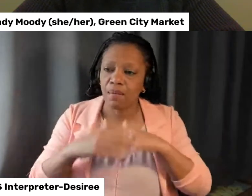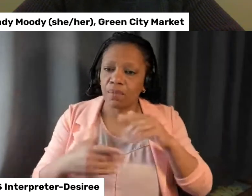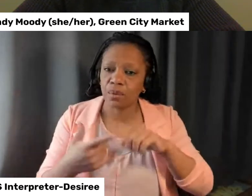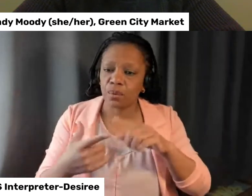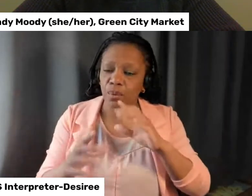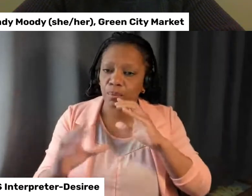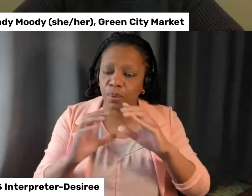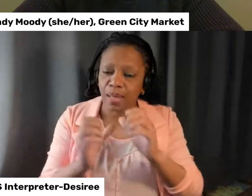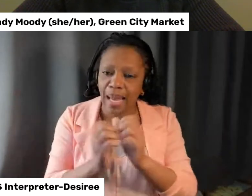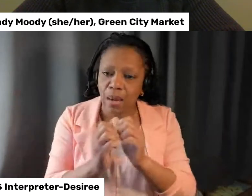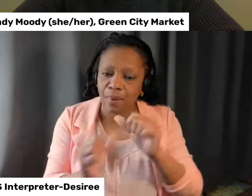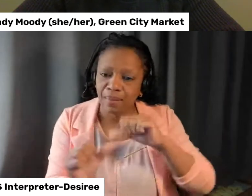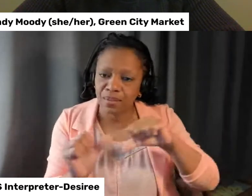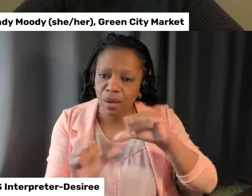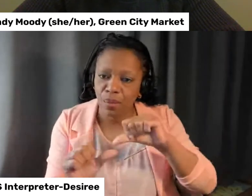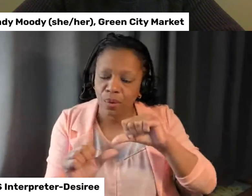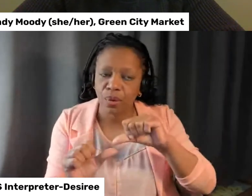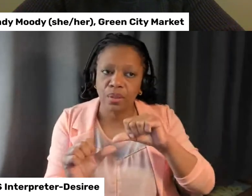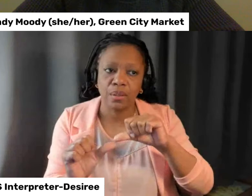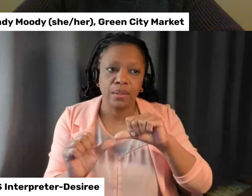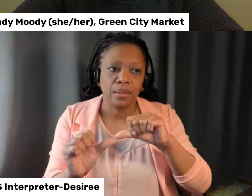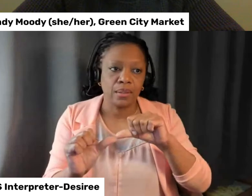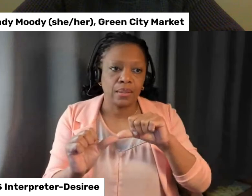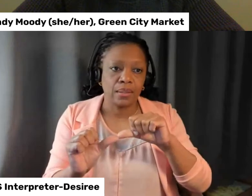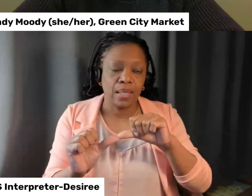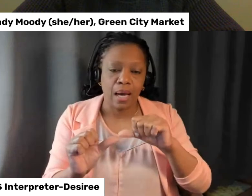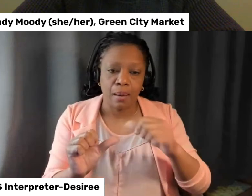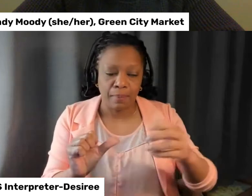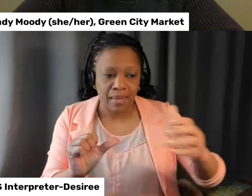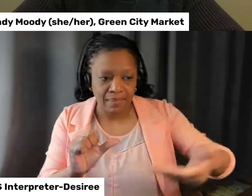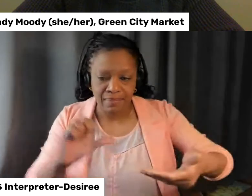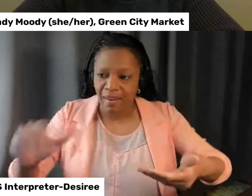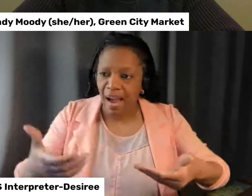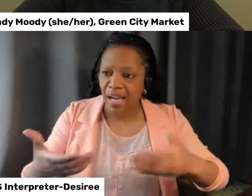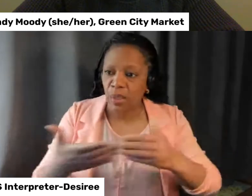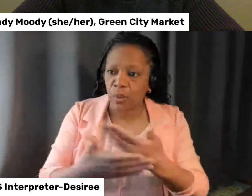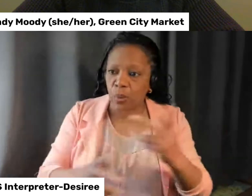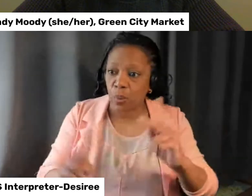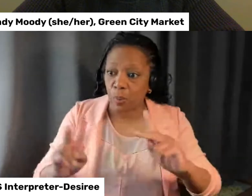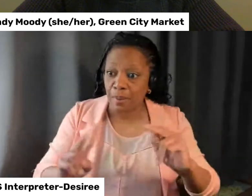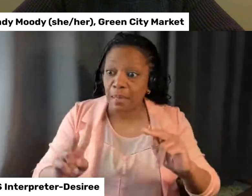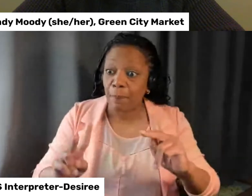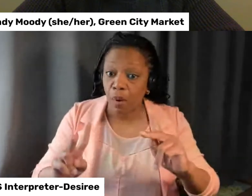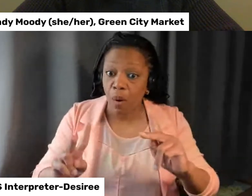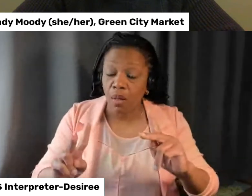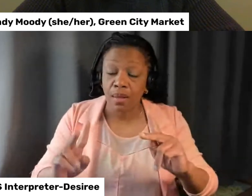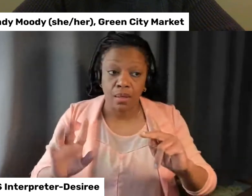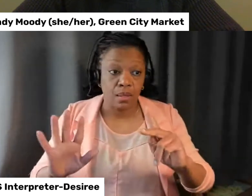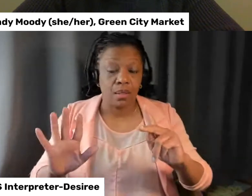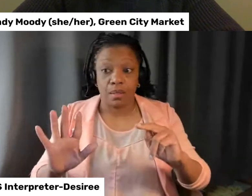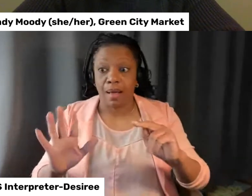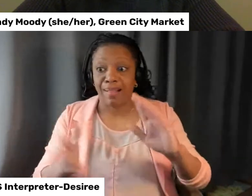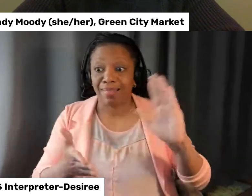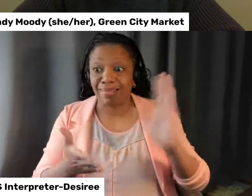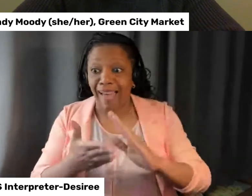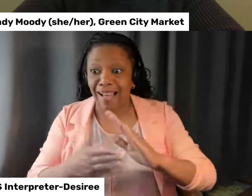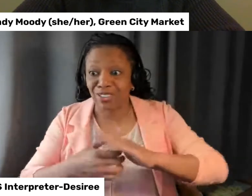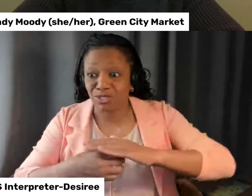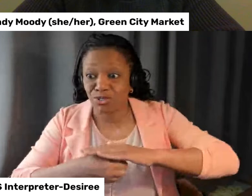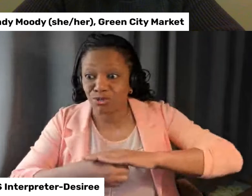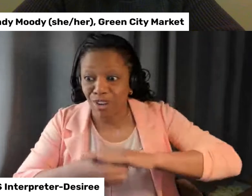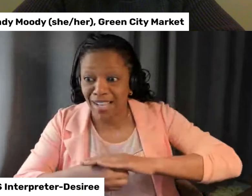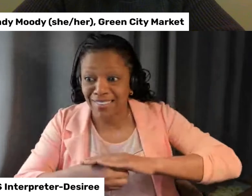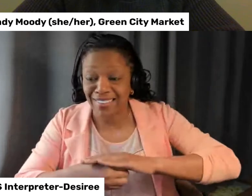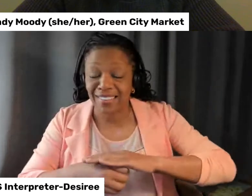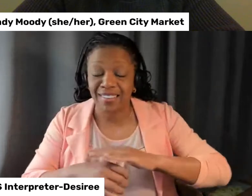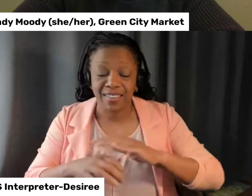other, bringing new people in has been stress less. And I think that's an